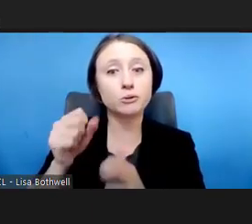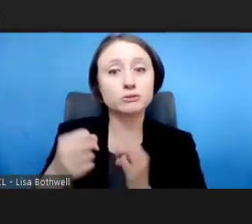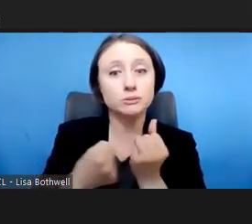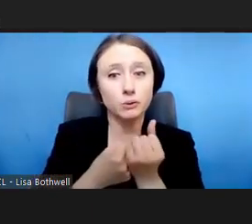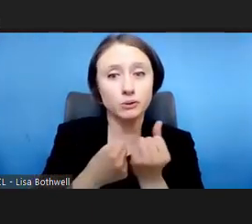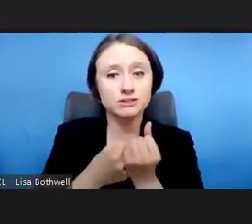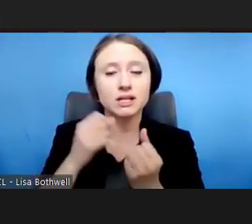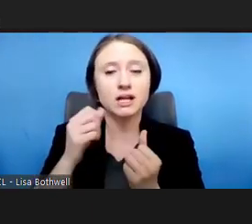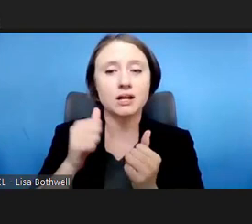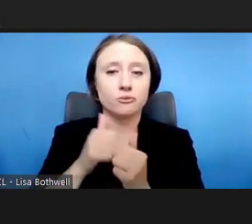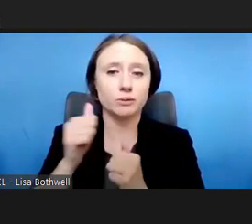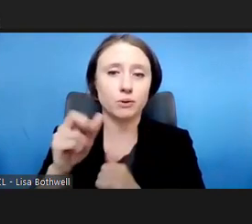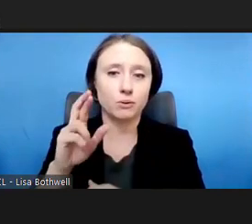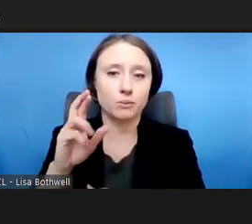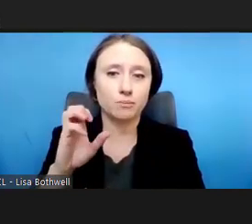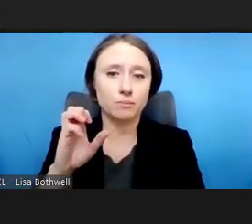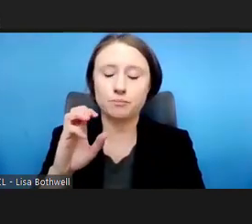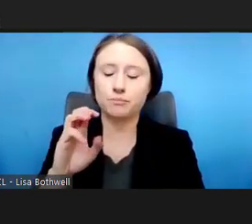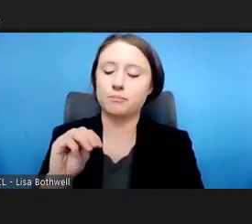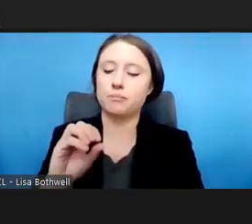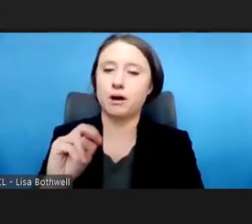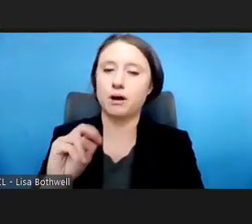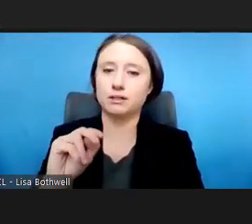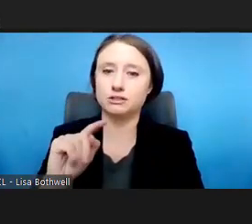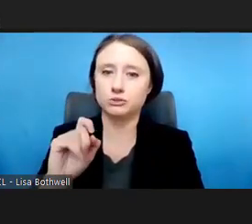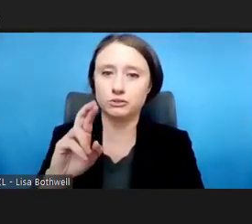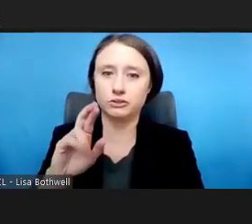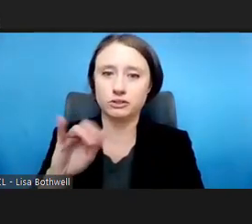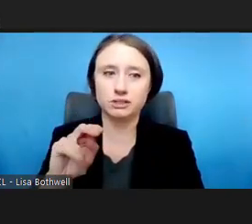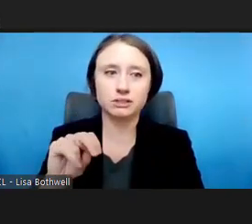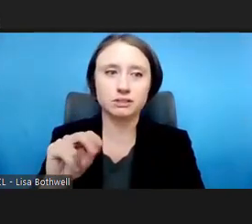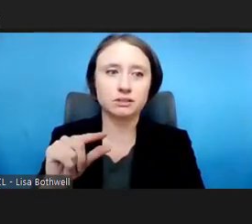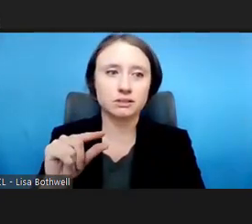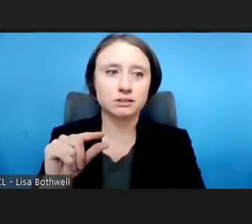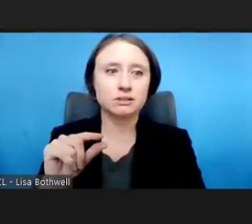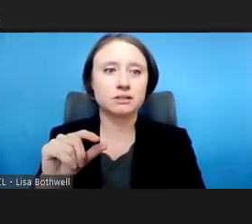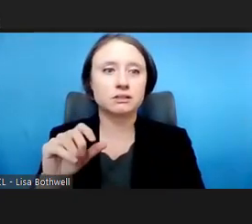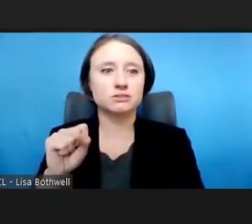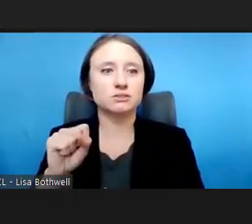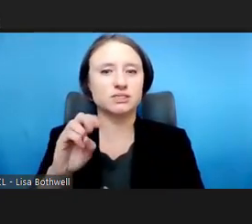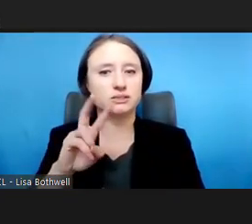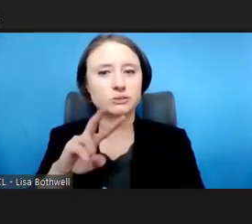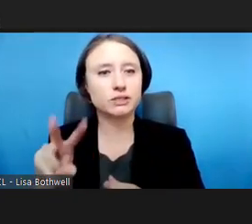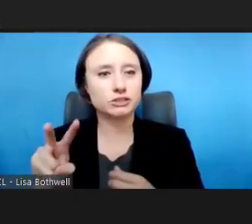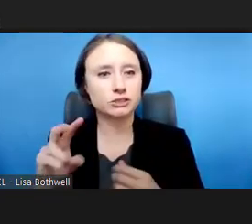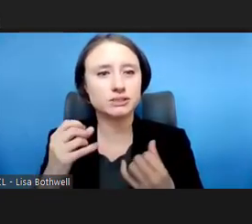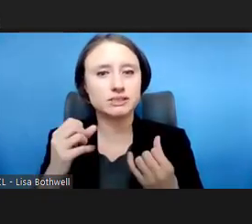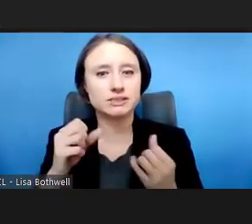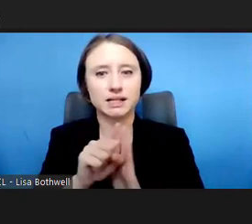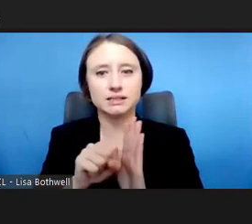from a previous presentation about remote support and remote monitoring.